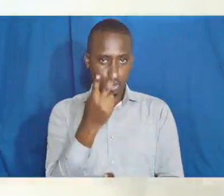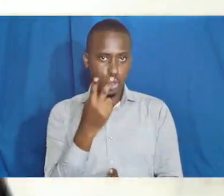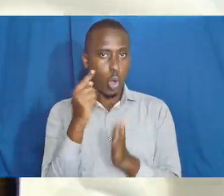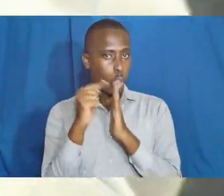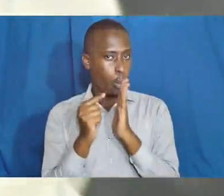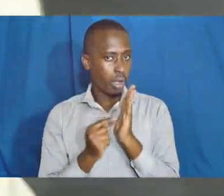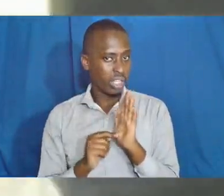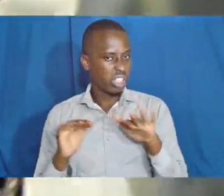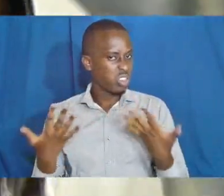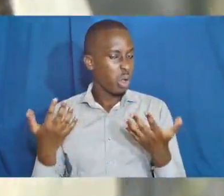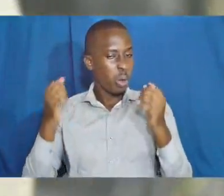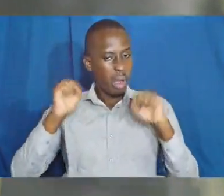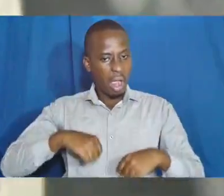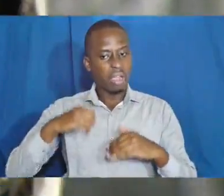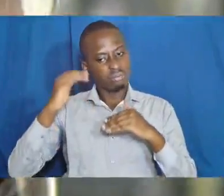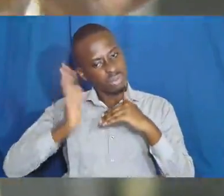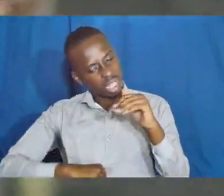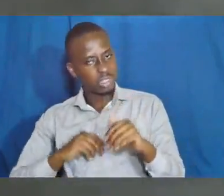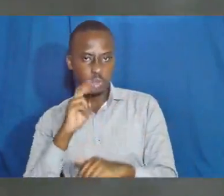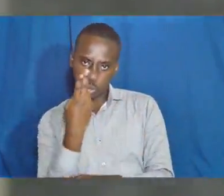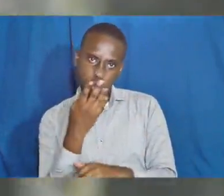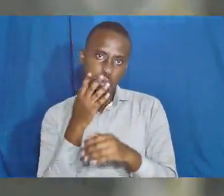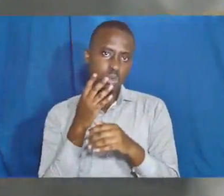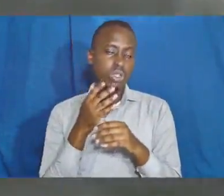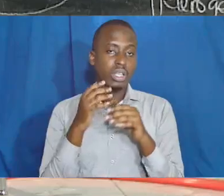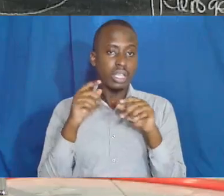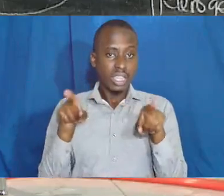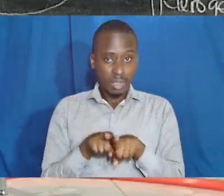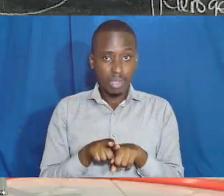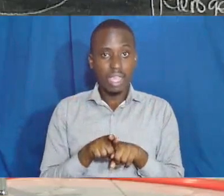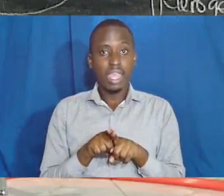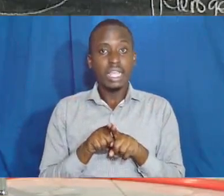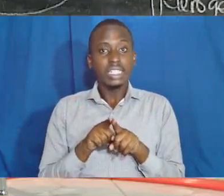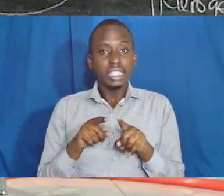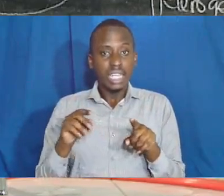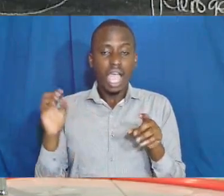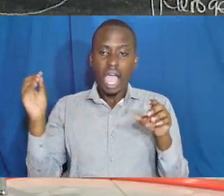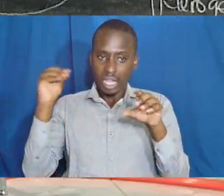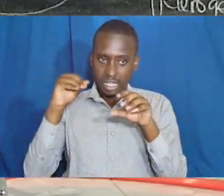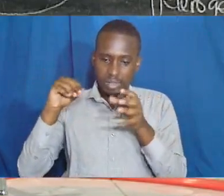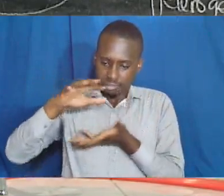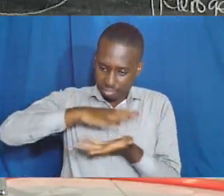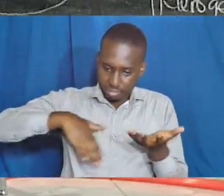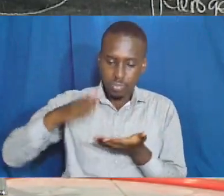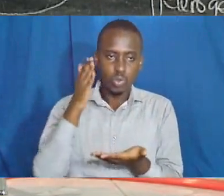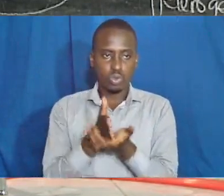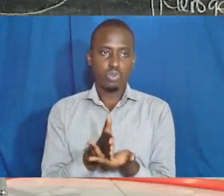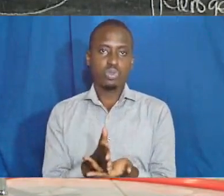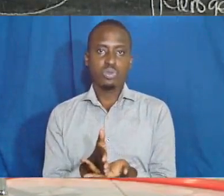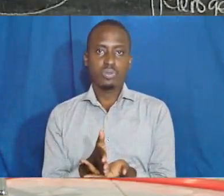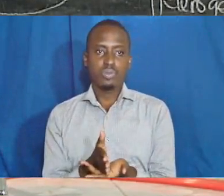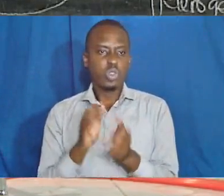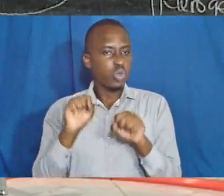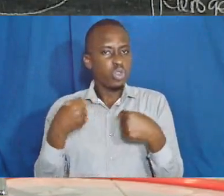they may be two or more than two components which we have here, are uniformly distributed. So